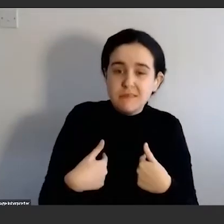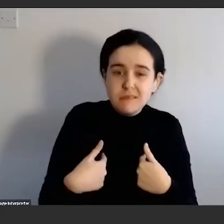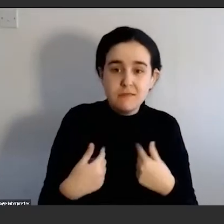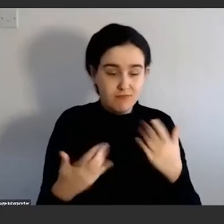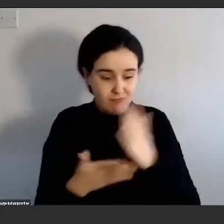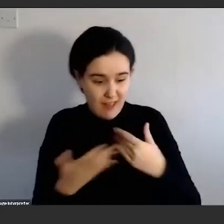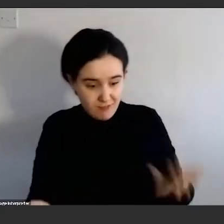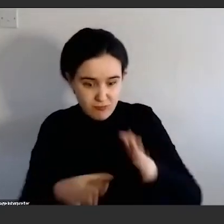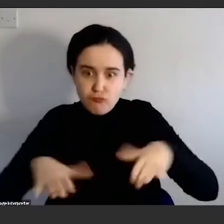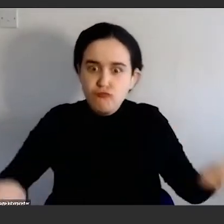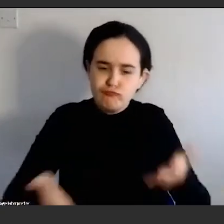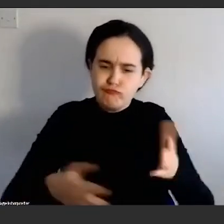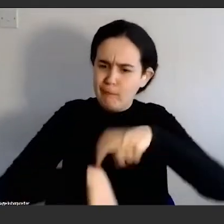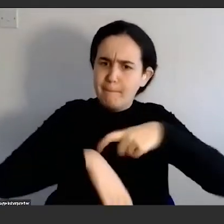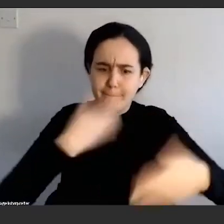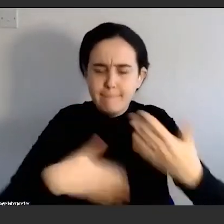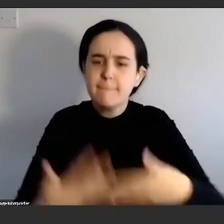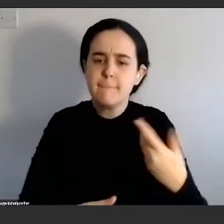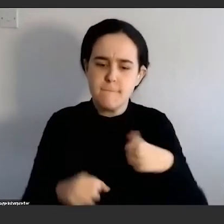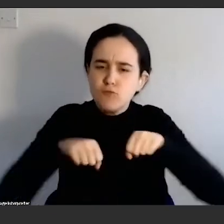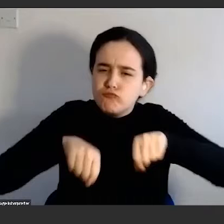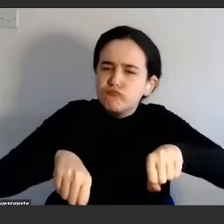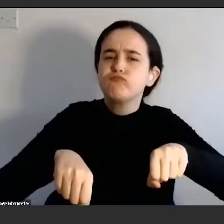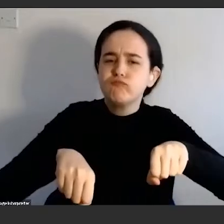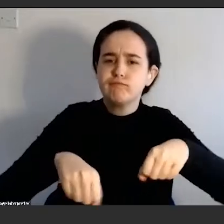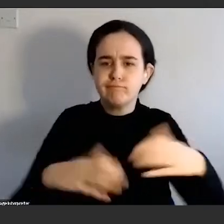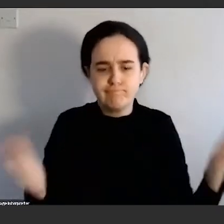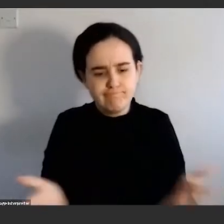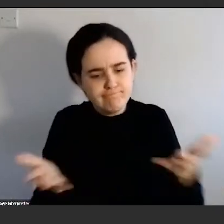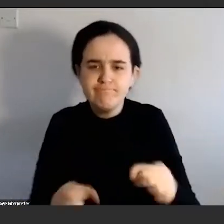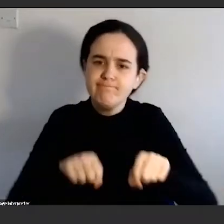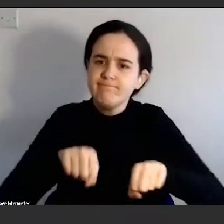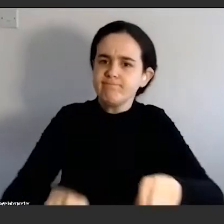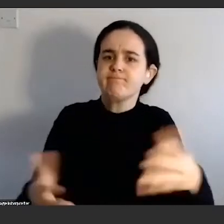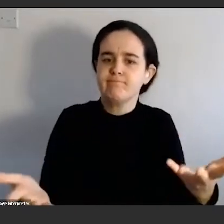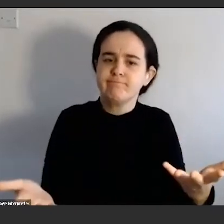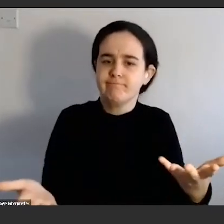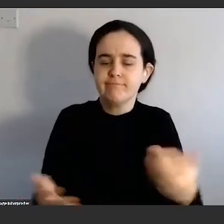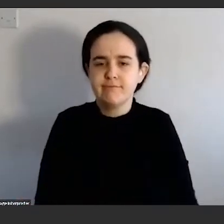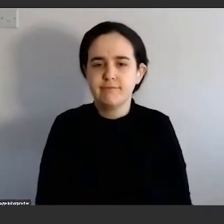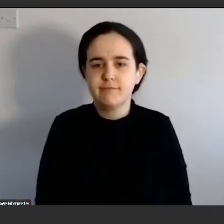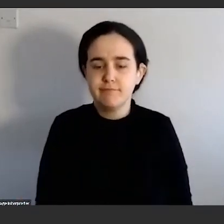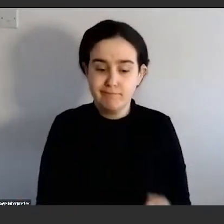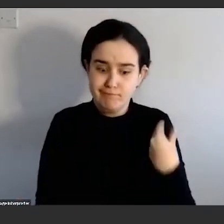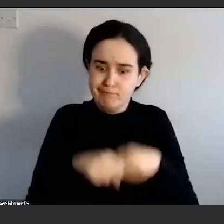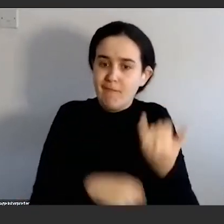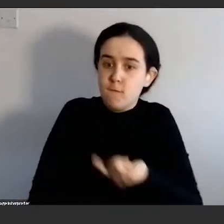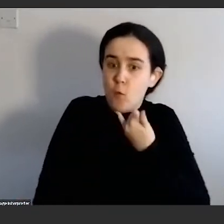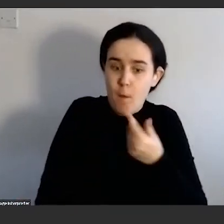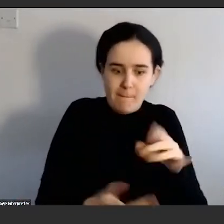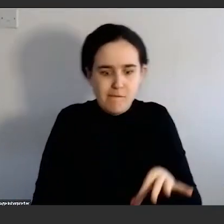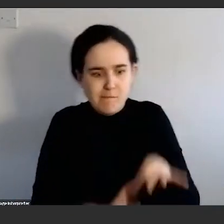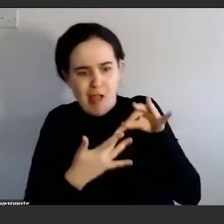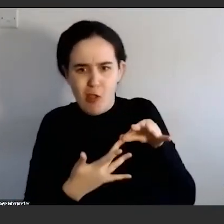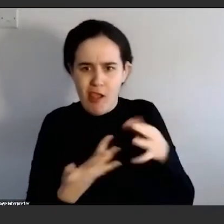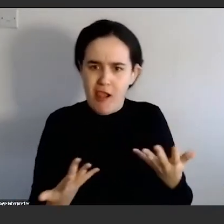passeggino. We break phones. But there's nothing special about us. We have mortgages. Listen